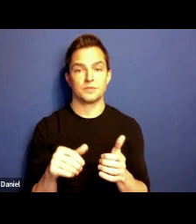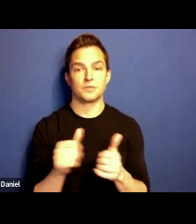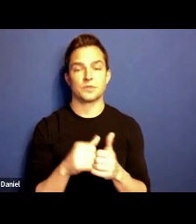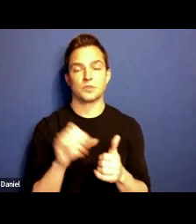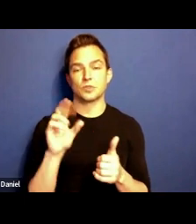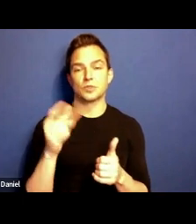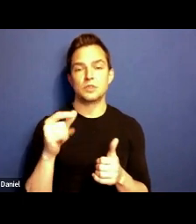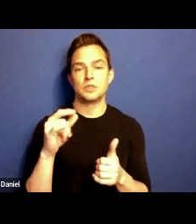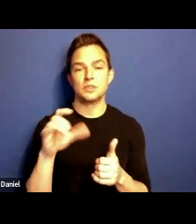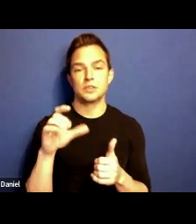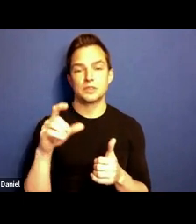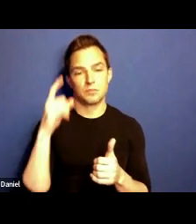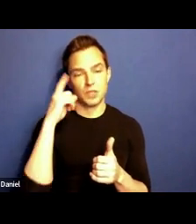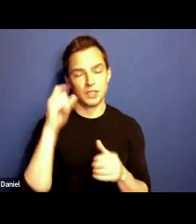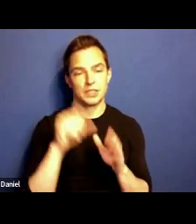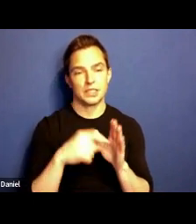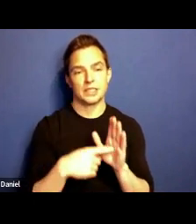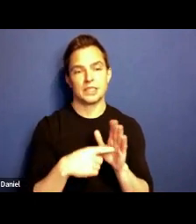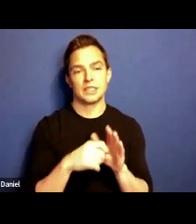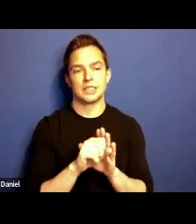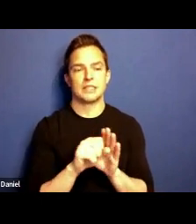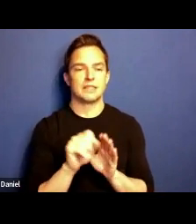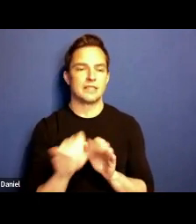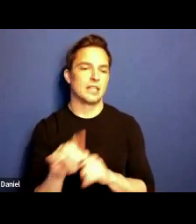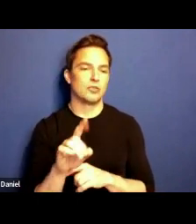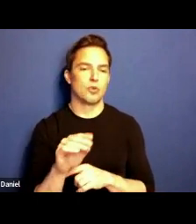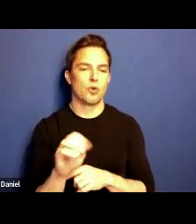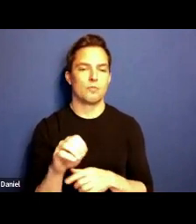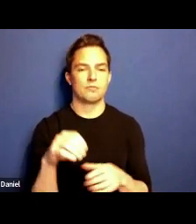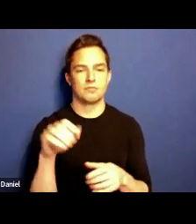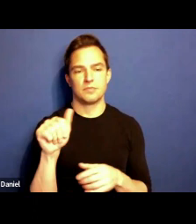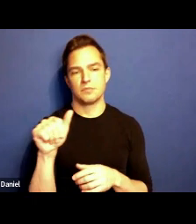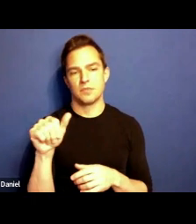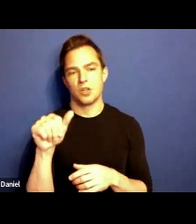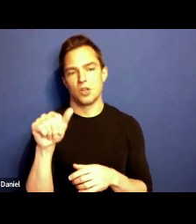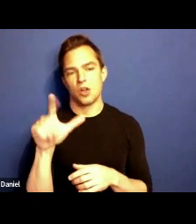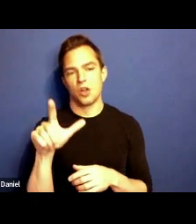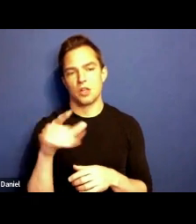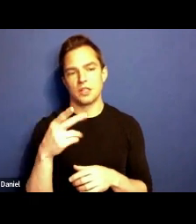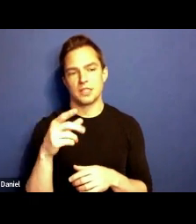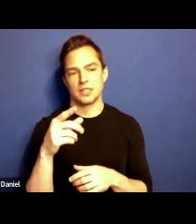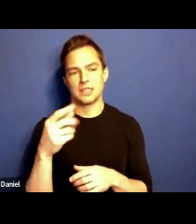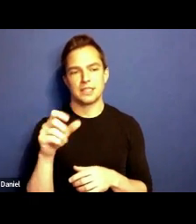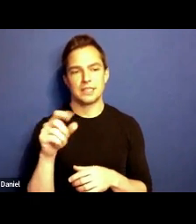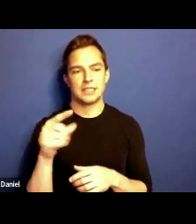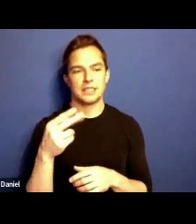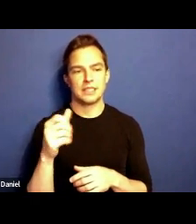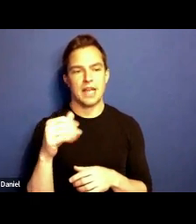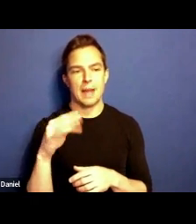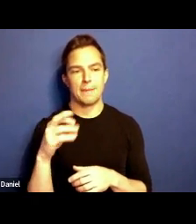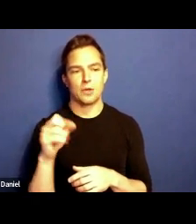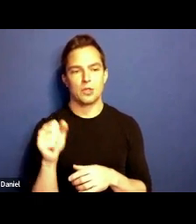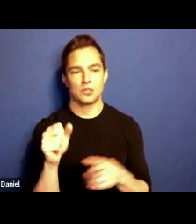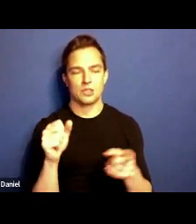brain syndrome, Alzheimer's diagnosis in nursing facilities. These are people that likely may have been treated in a state